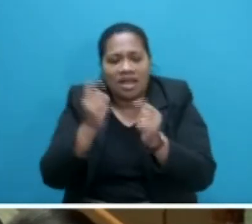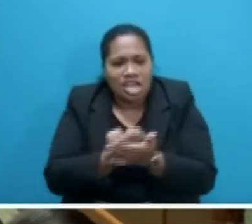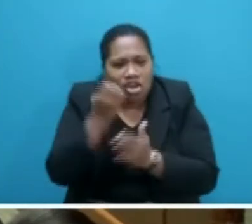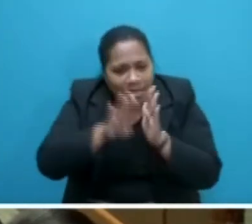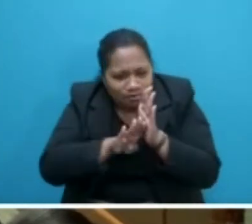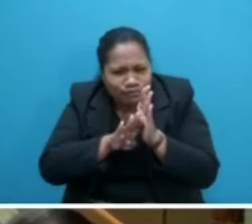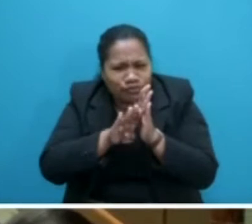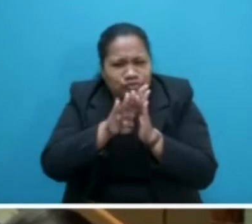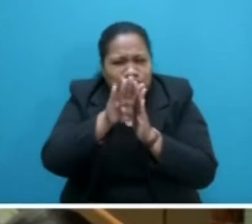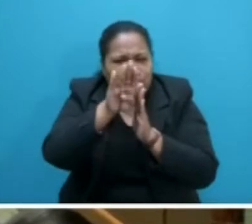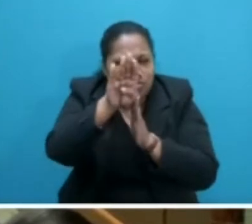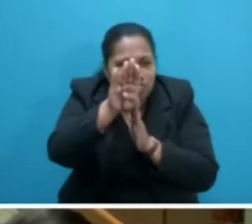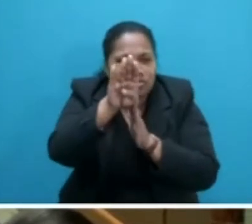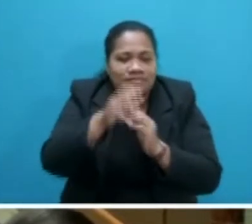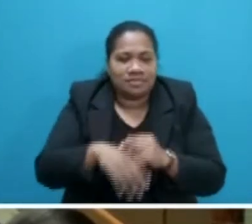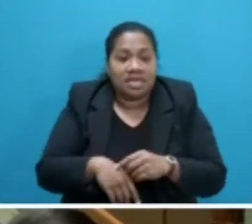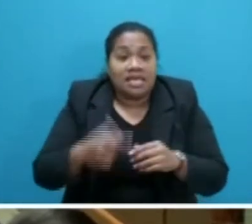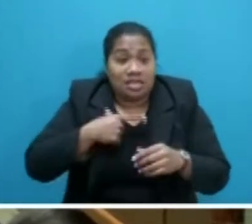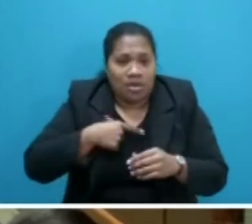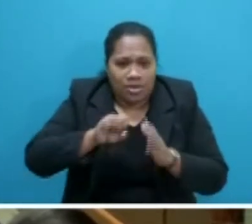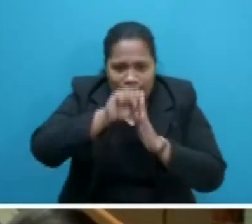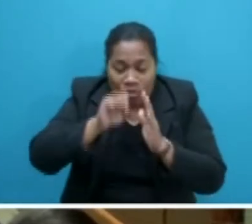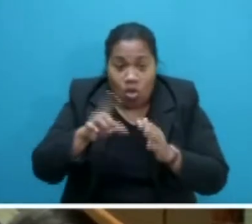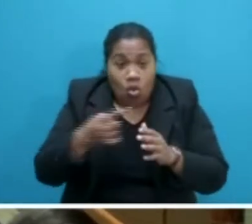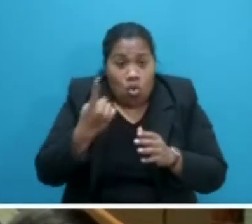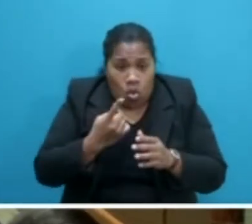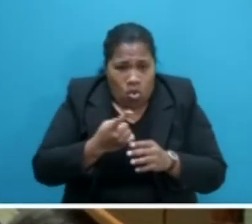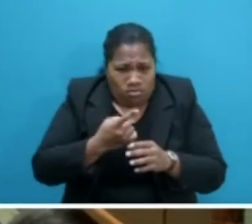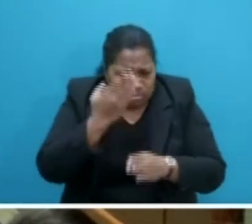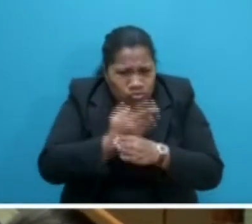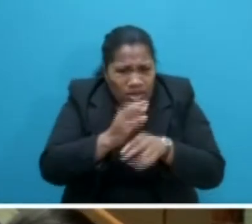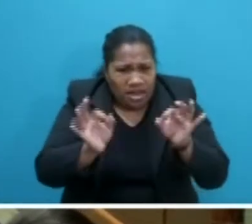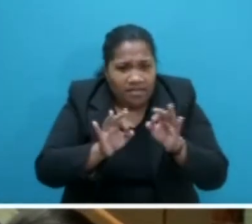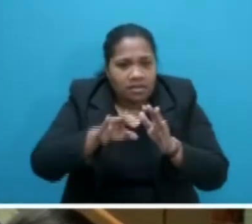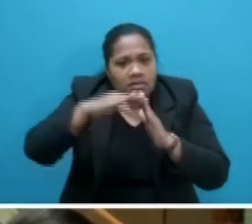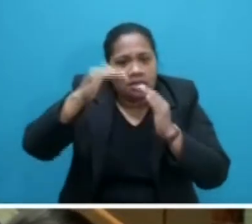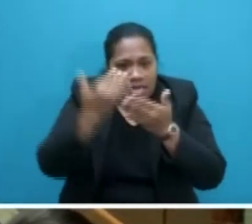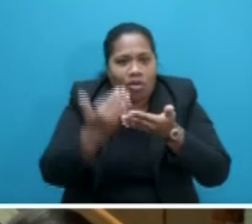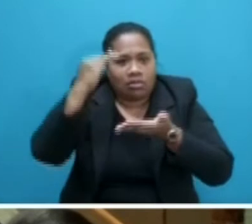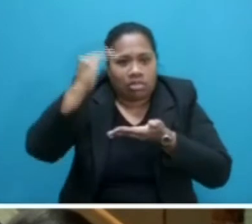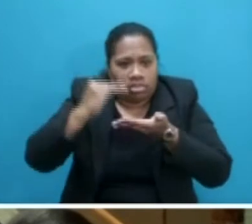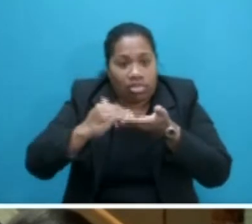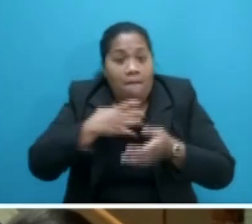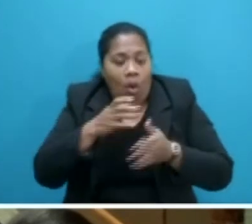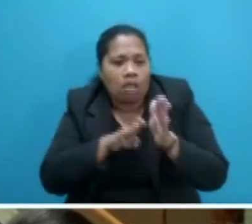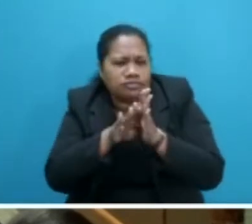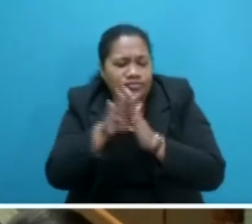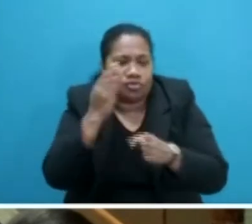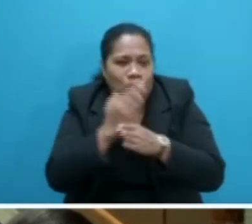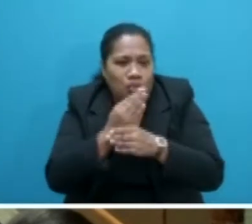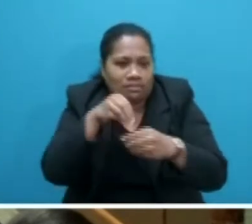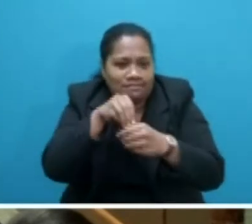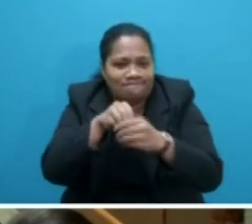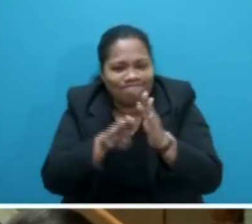is how we've dropped unemployment to a nearly 2-decade low. That is how we've taken Fiji's voice from the